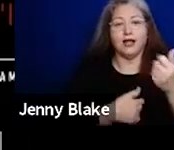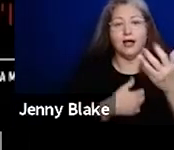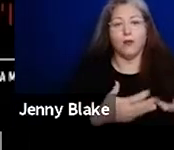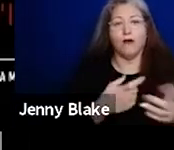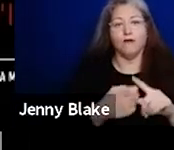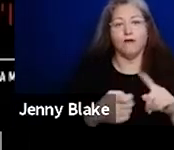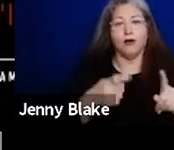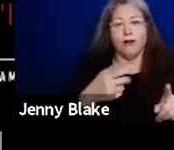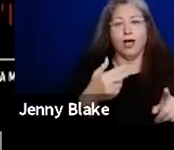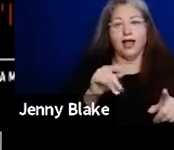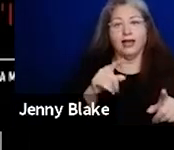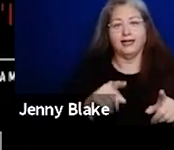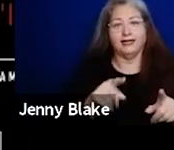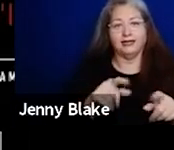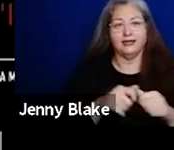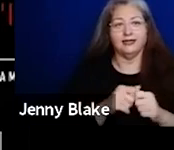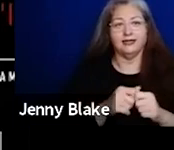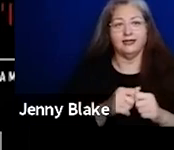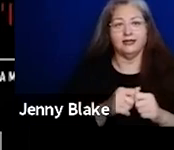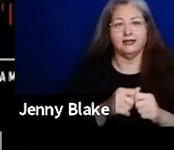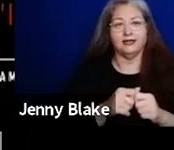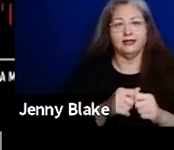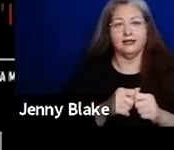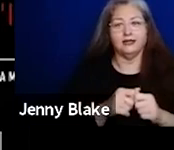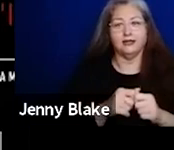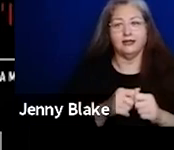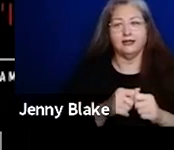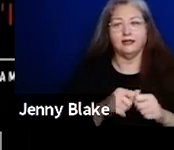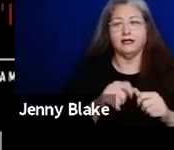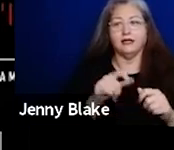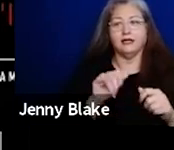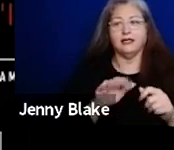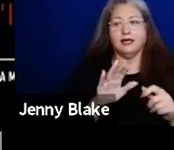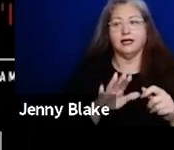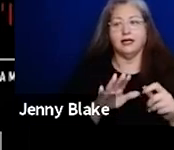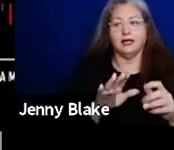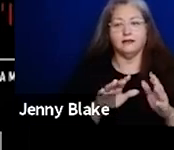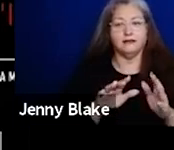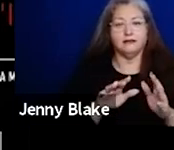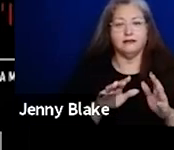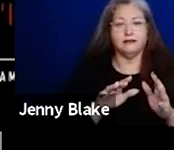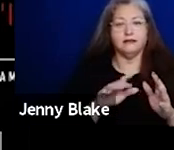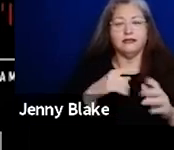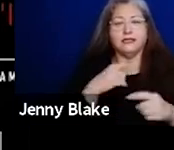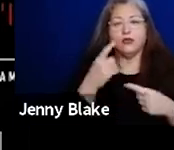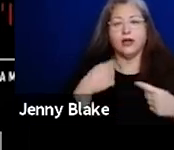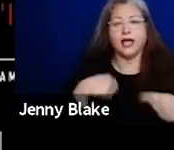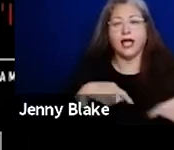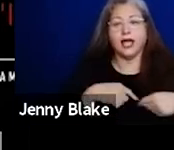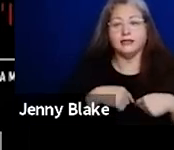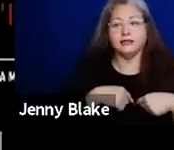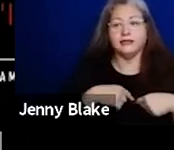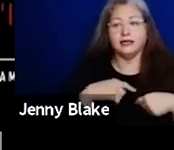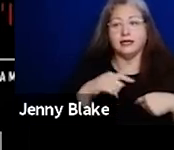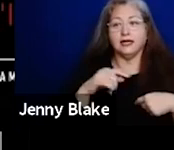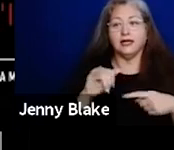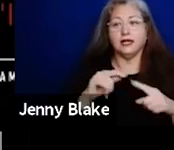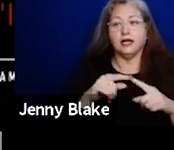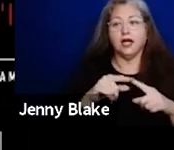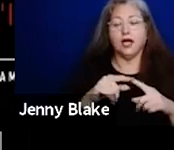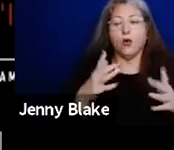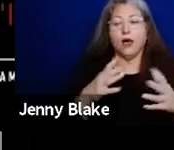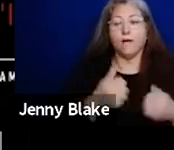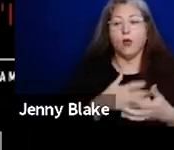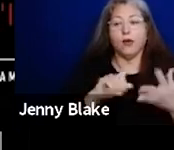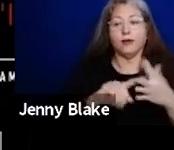Haunani K. Trask's book, Night is a Shark Skin Drum, telling us the poem begins with the words that